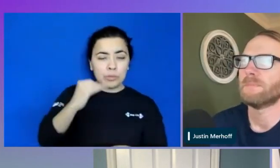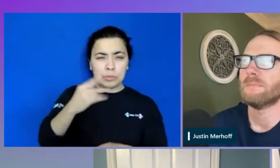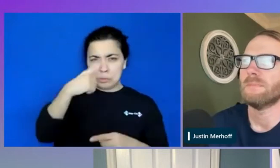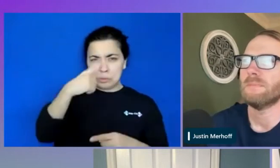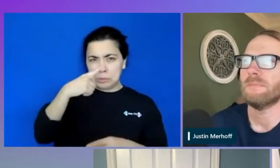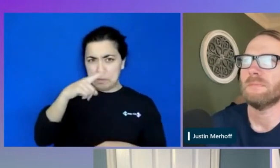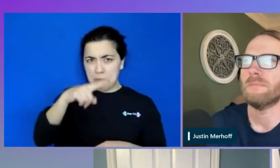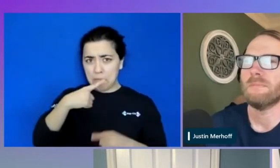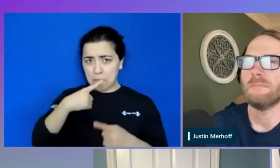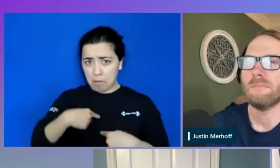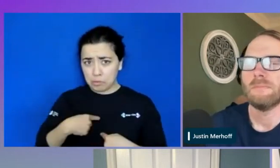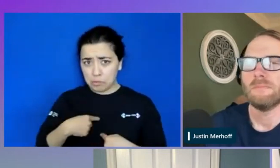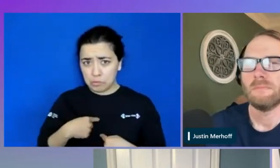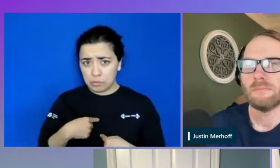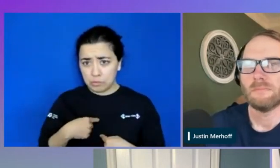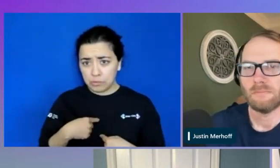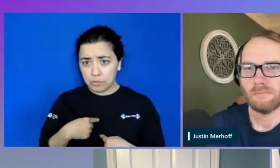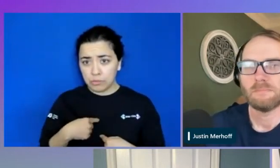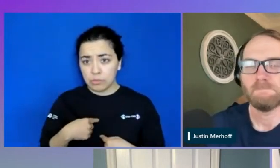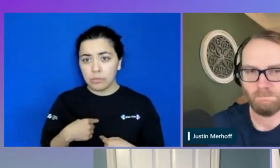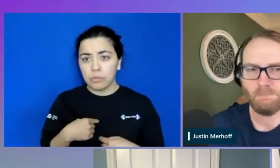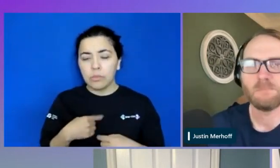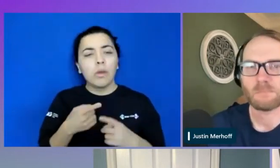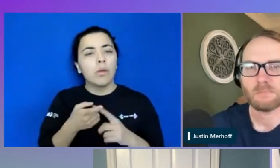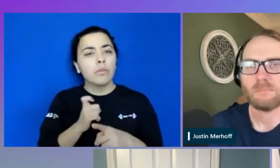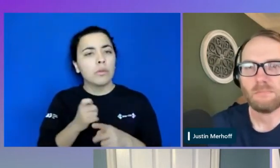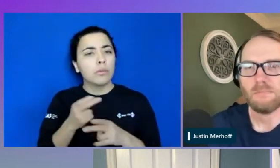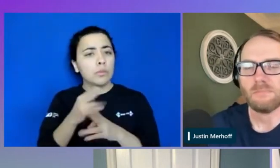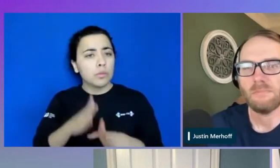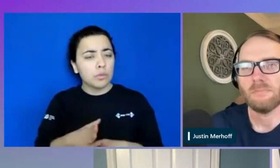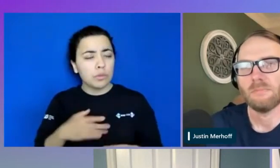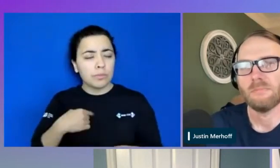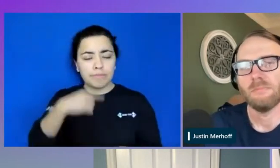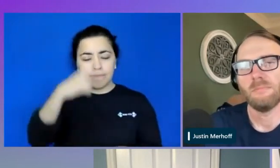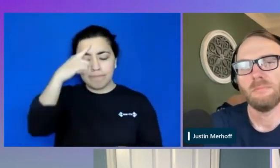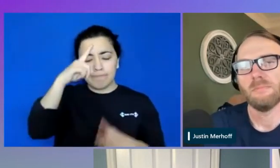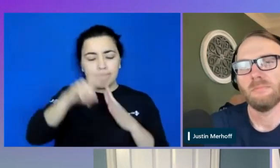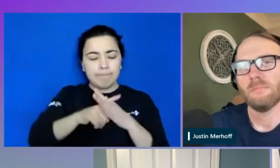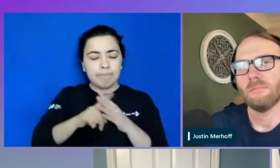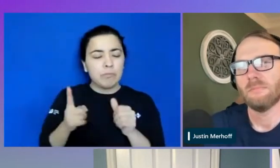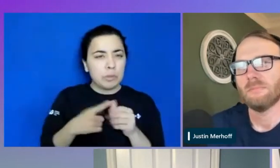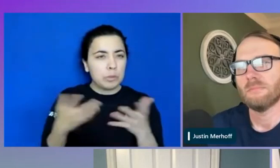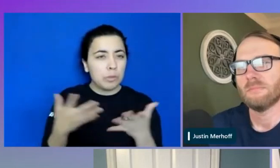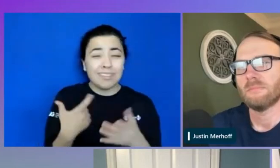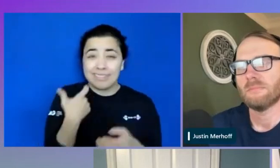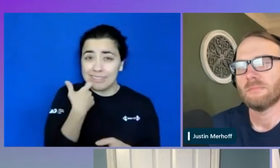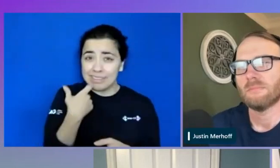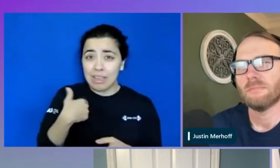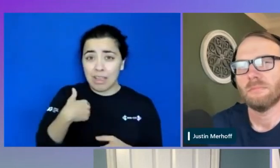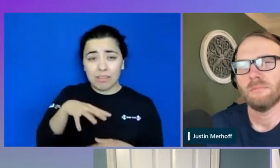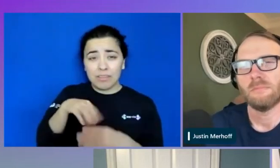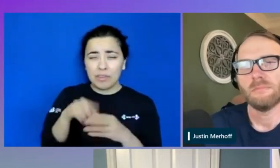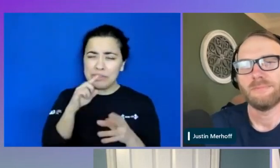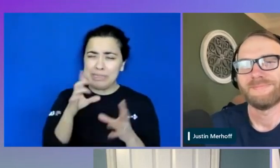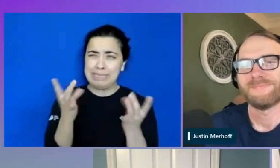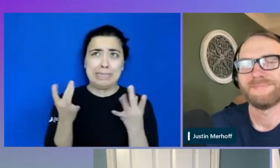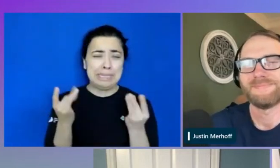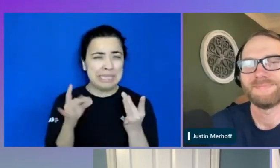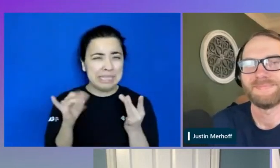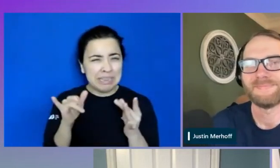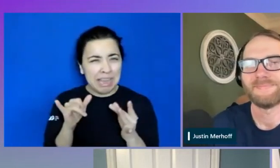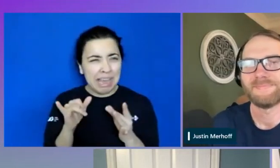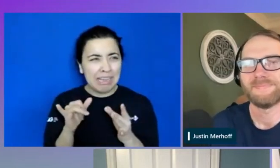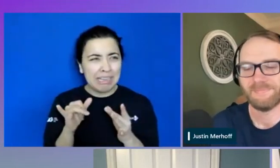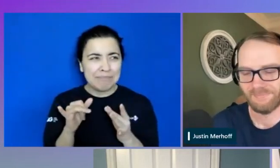So this is coming from the user. What first comes to mind, just recently, I was in a really sticky situation. I made